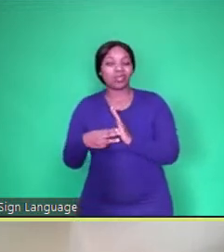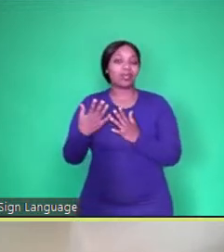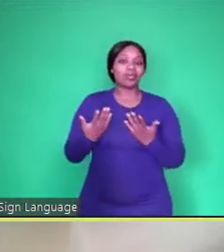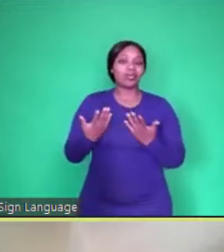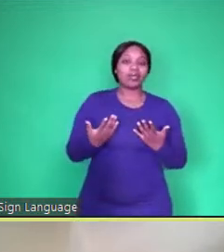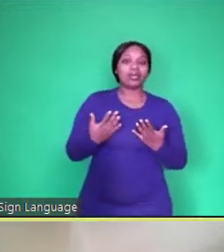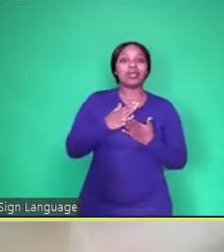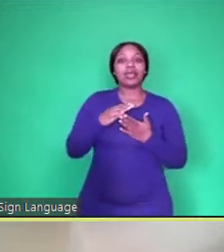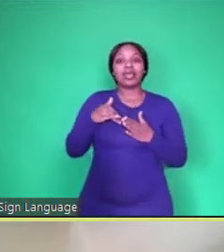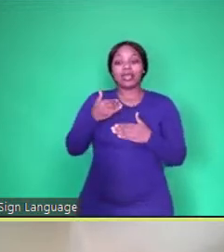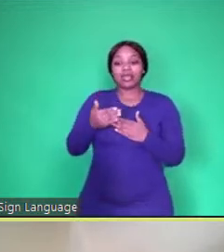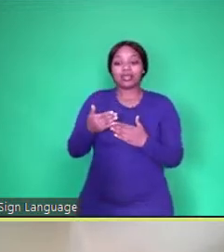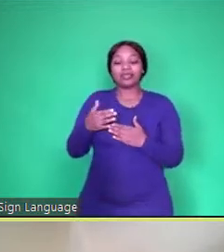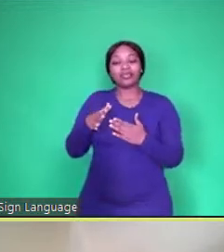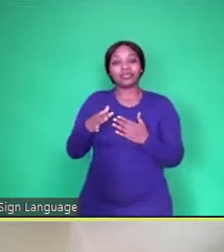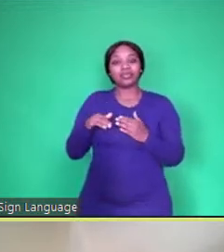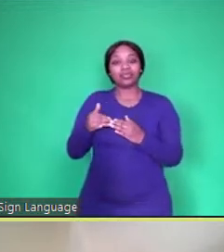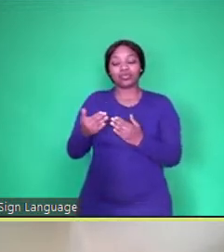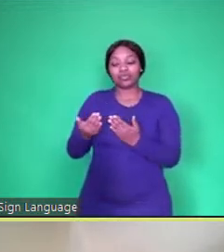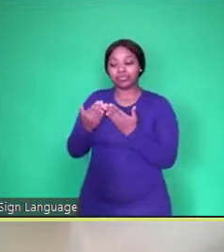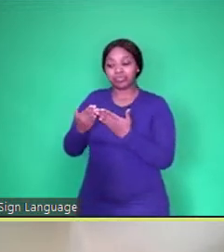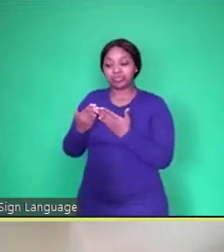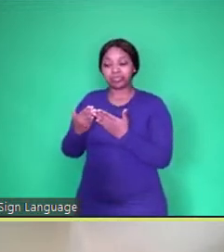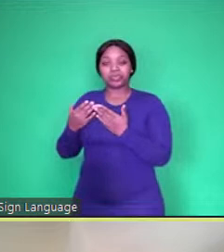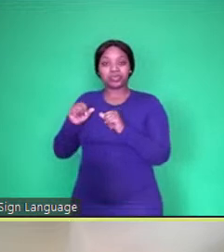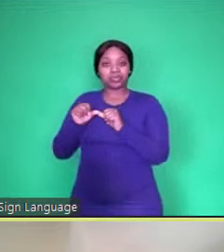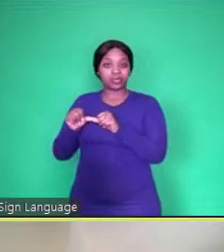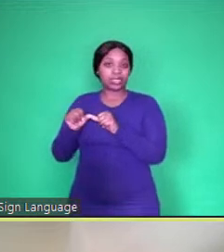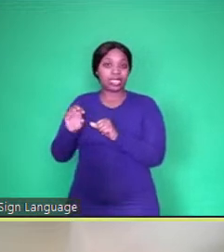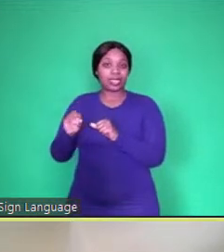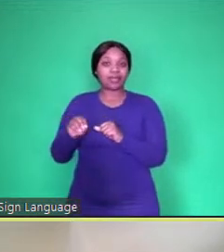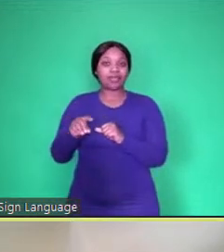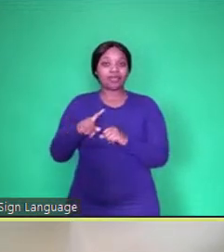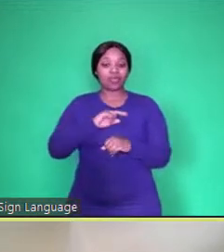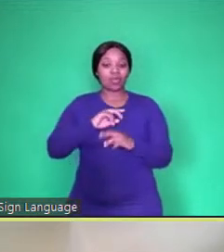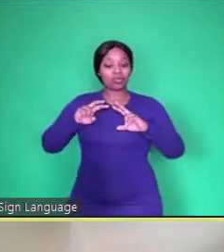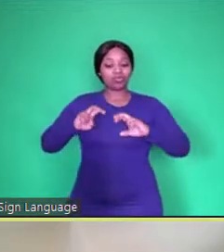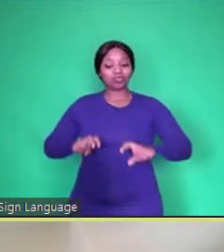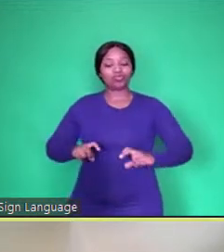after adjusting for age. And you can see our one data set is showing like